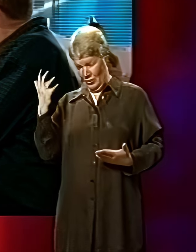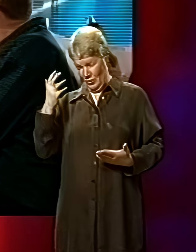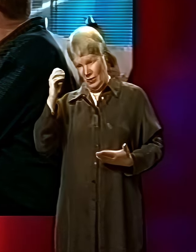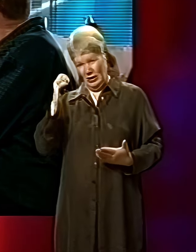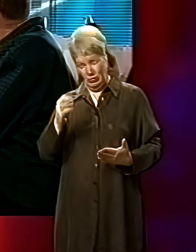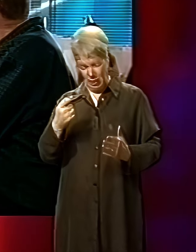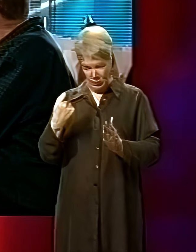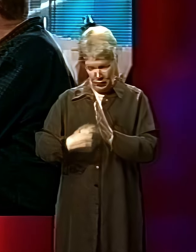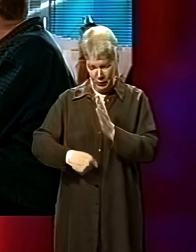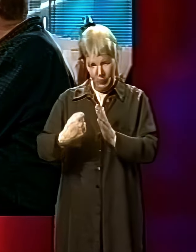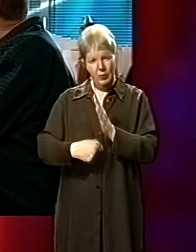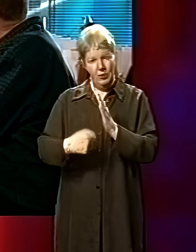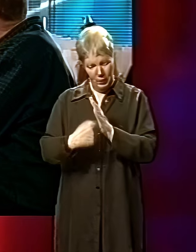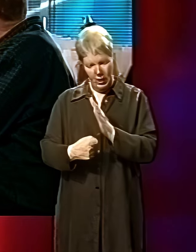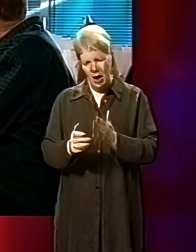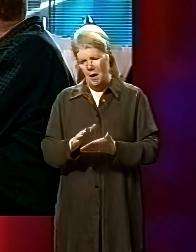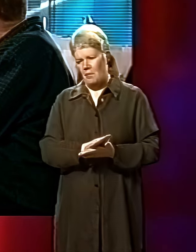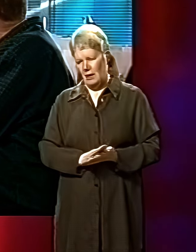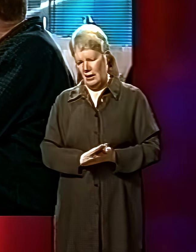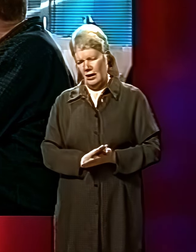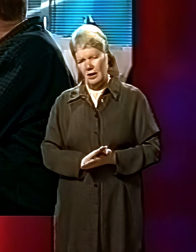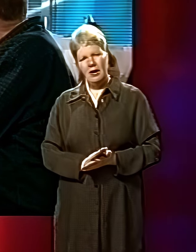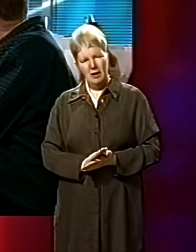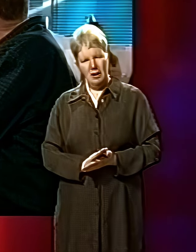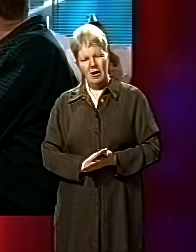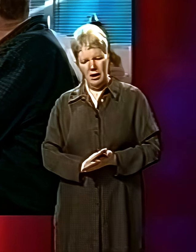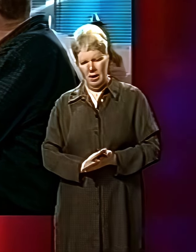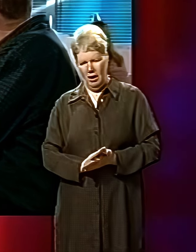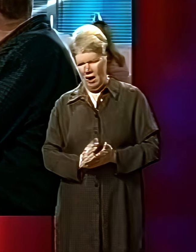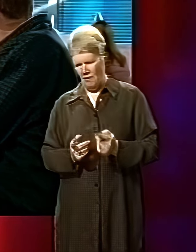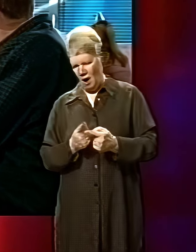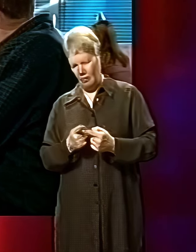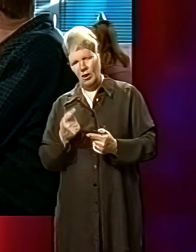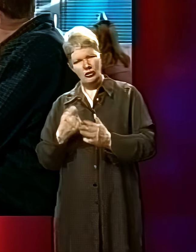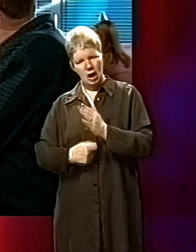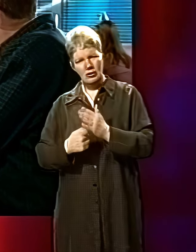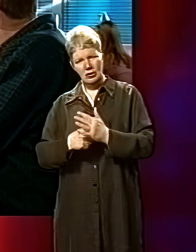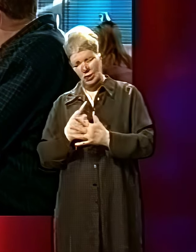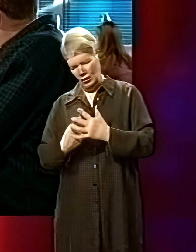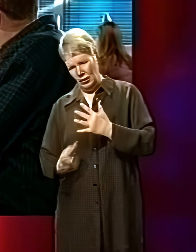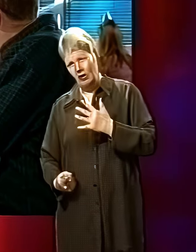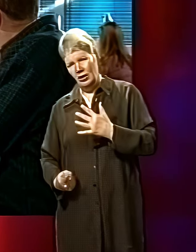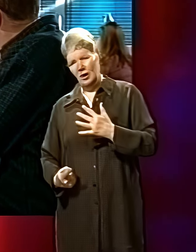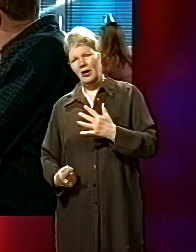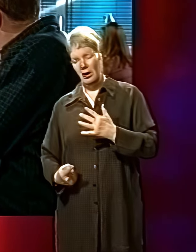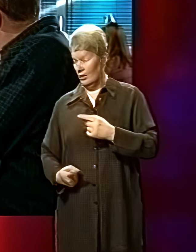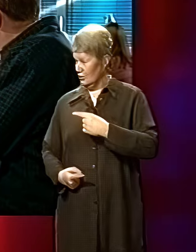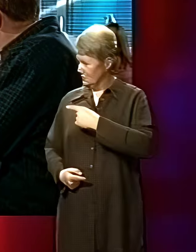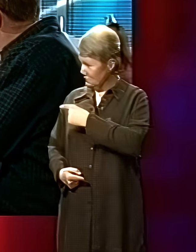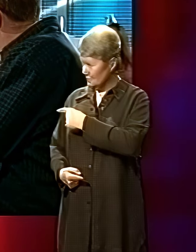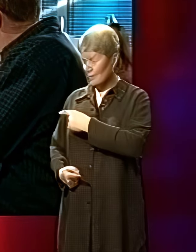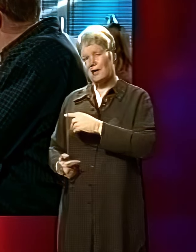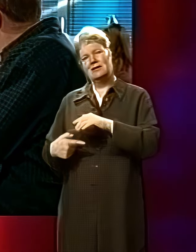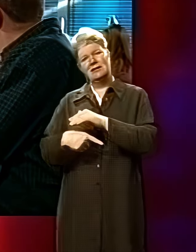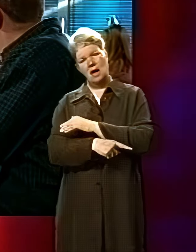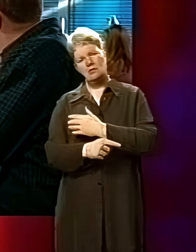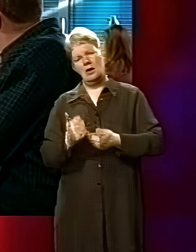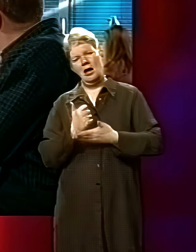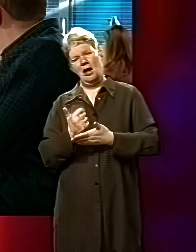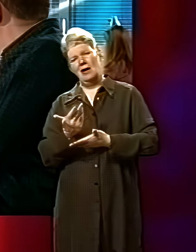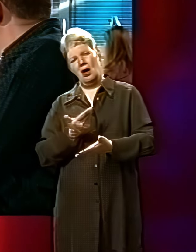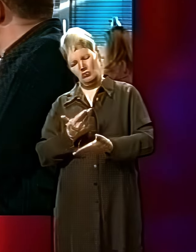obviously take into account all the other charges. But Dave Nellist is here, who's a debt counsellor, used to be an MP, of